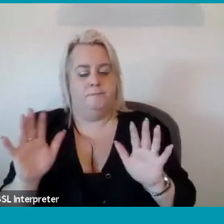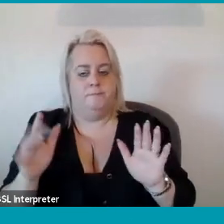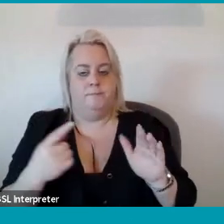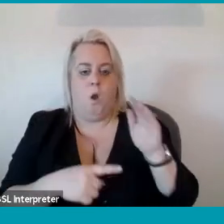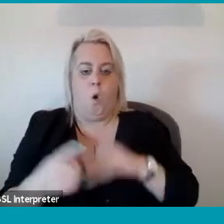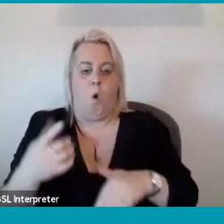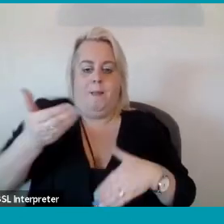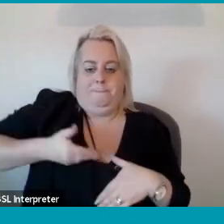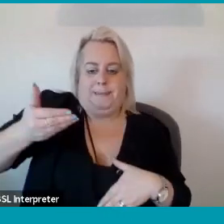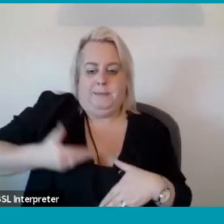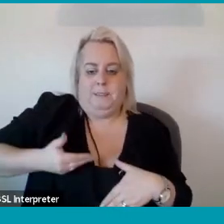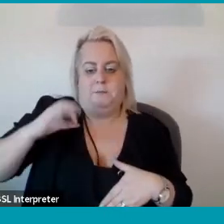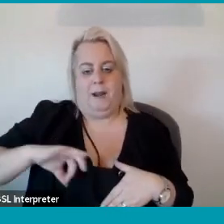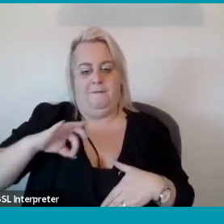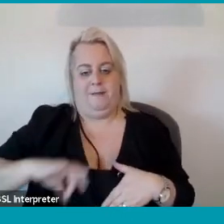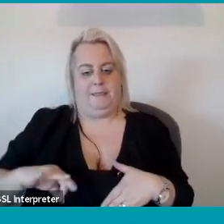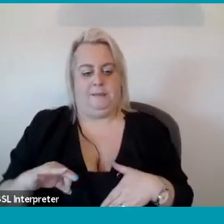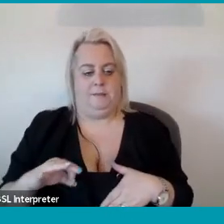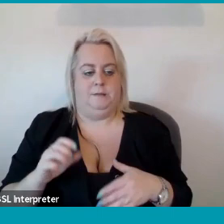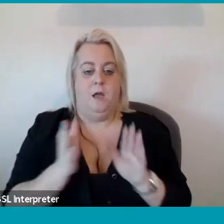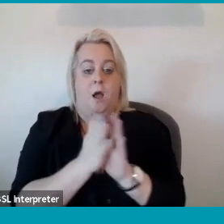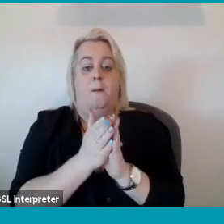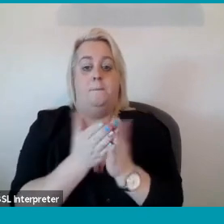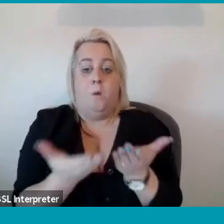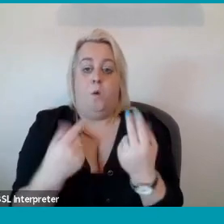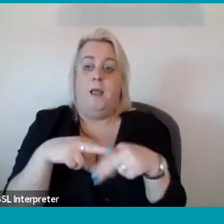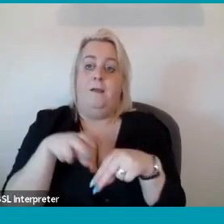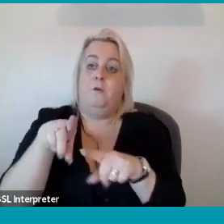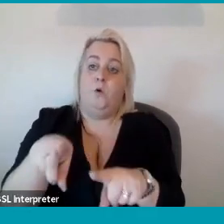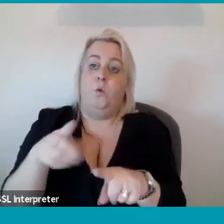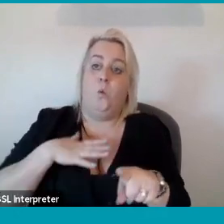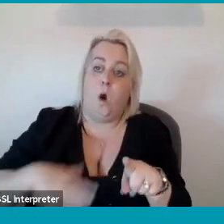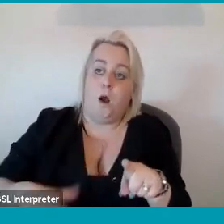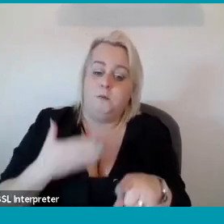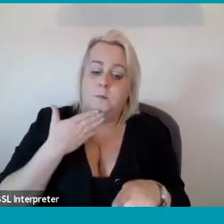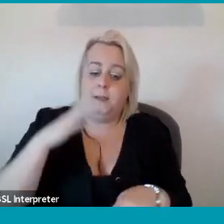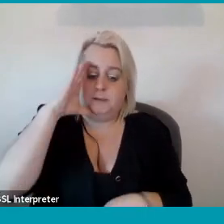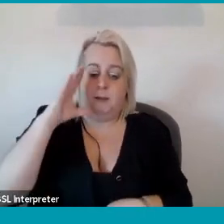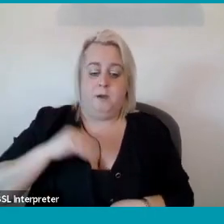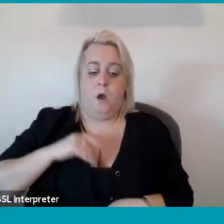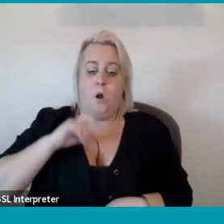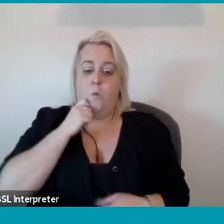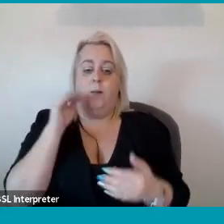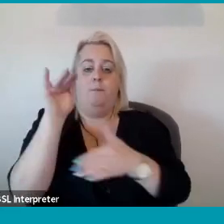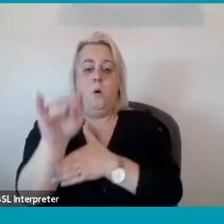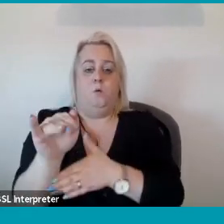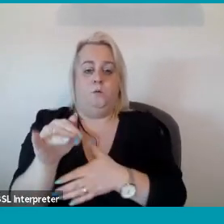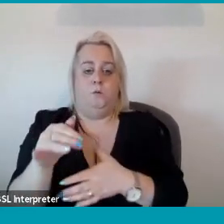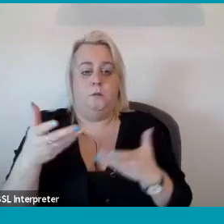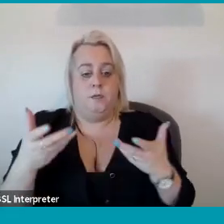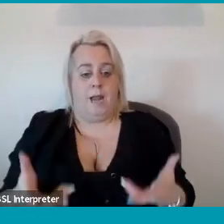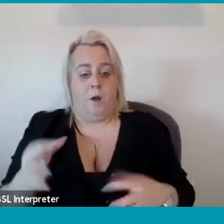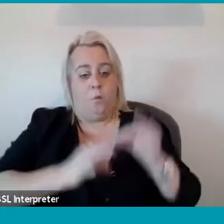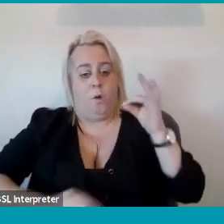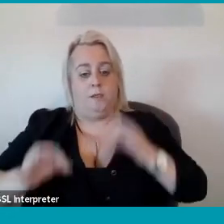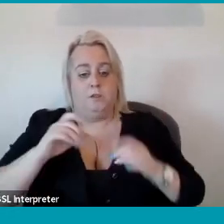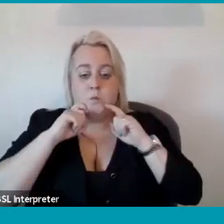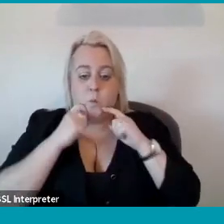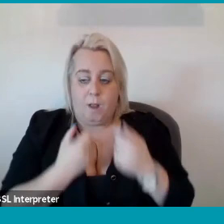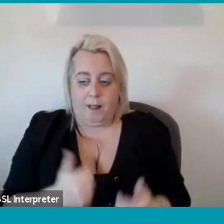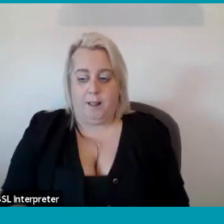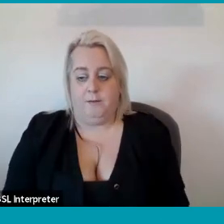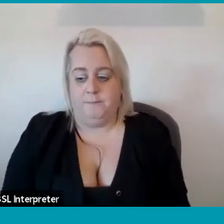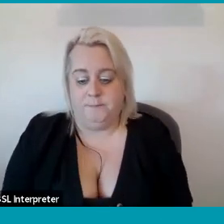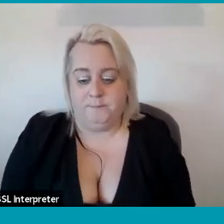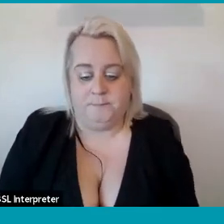what you would like is a copy of the book, and I'm happy to pop one in the post for you. But what I'd like to do now is open up for questions. So